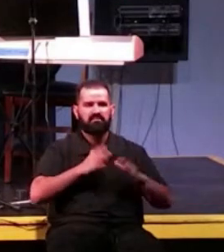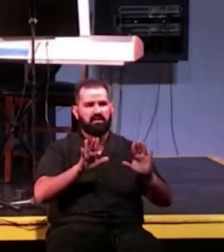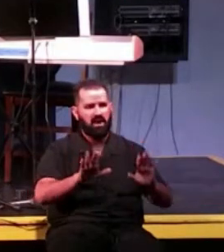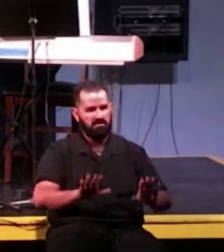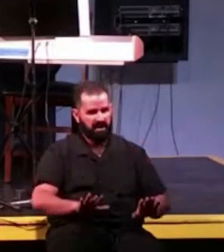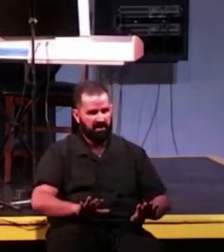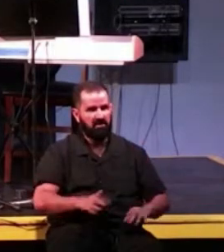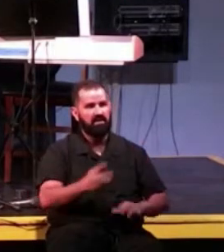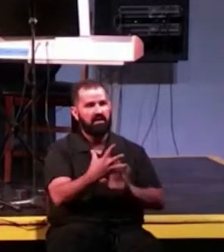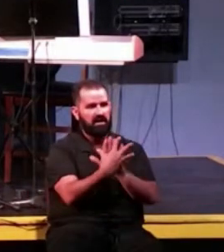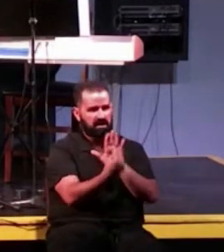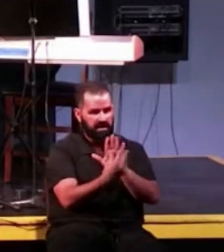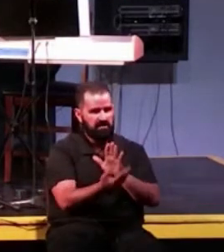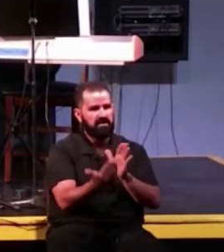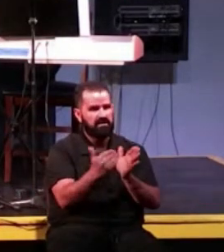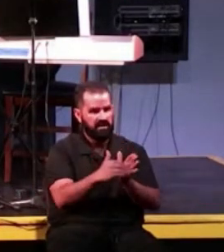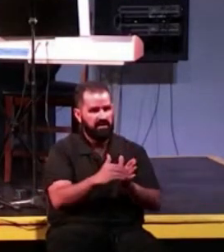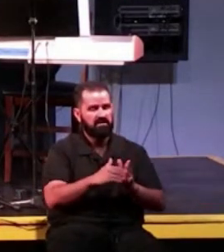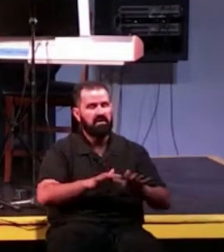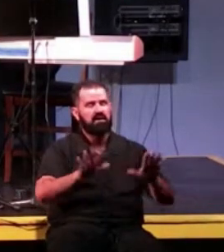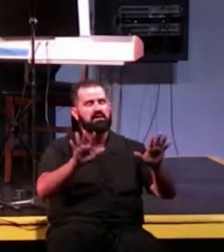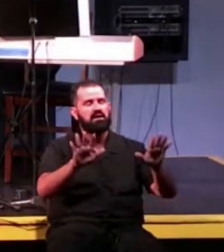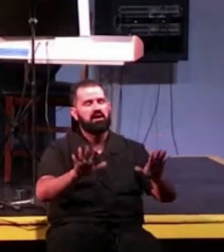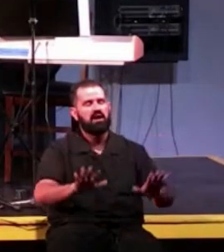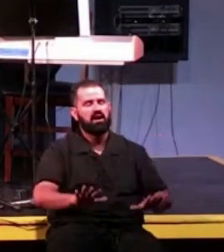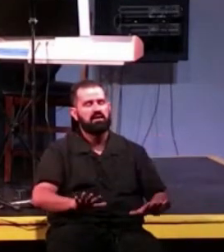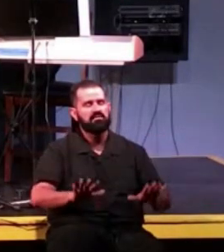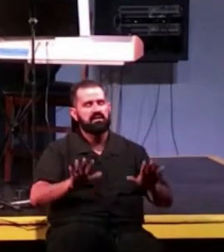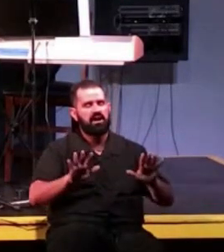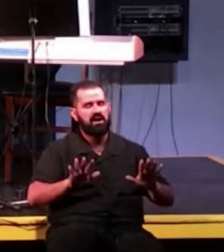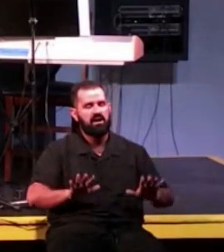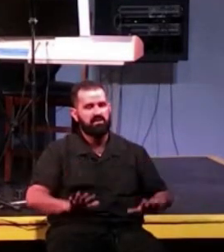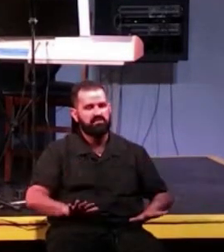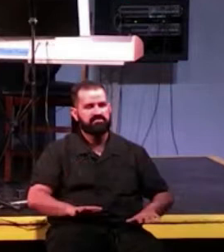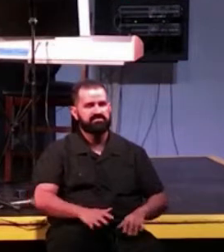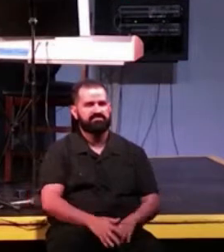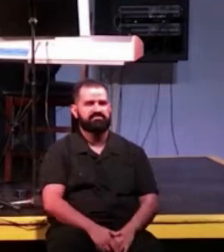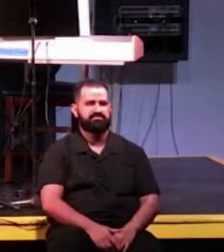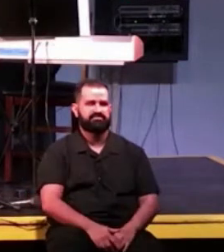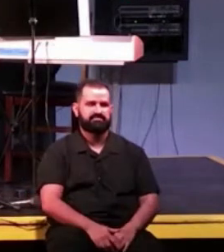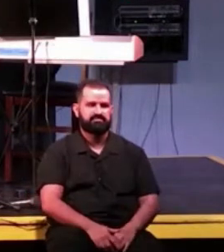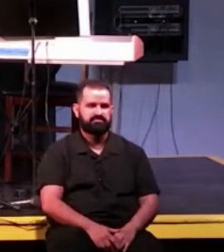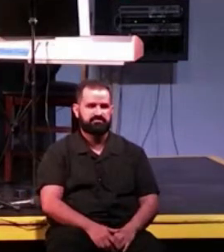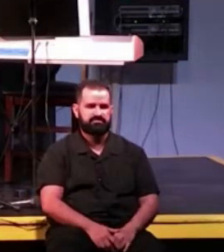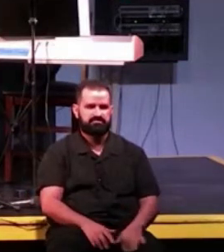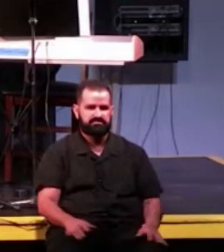And say it one more time to yourself, calm down.